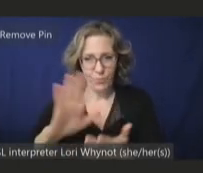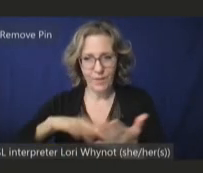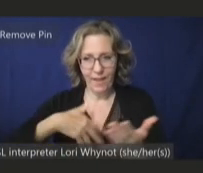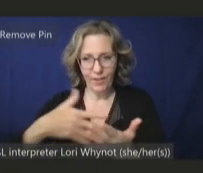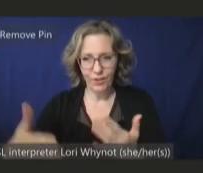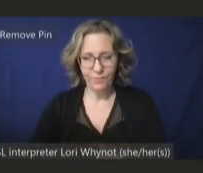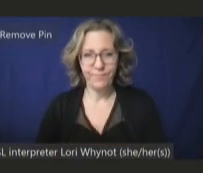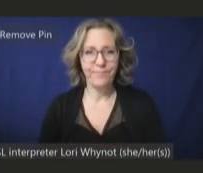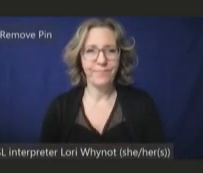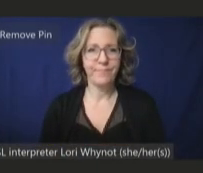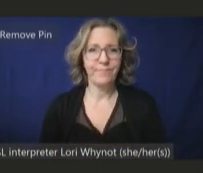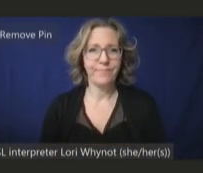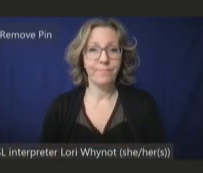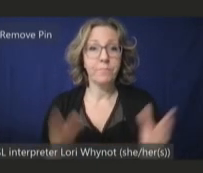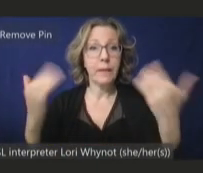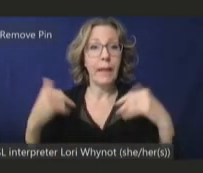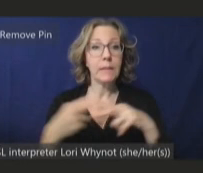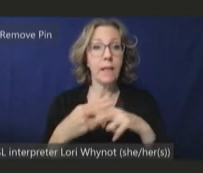And we can go to the next slide.